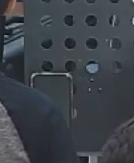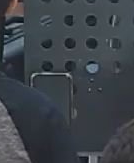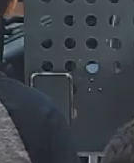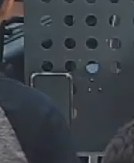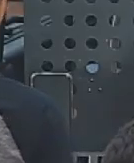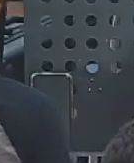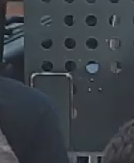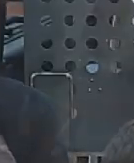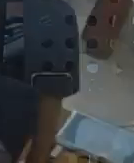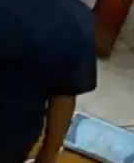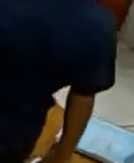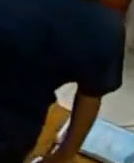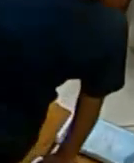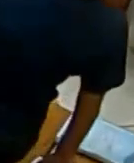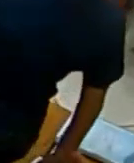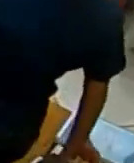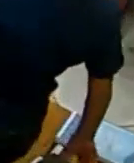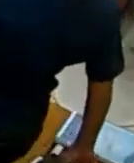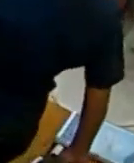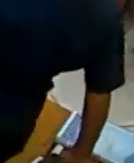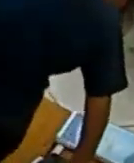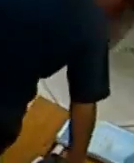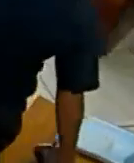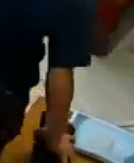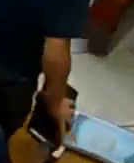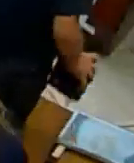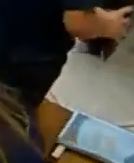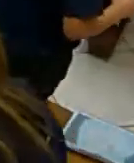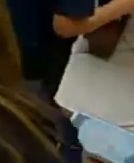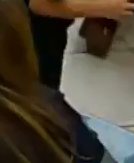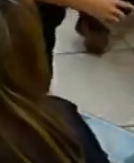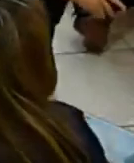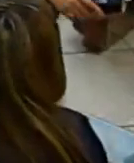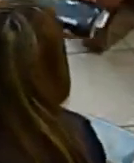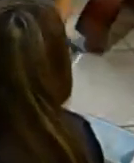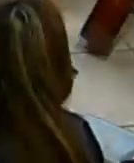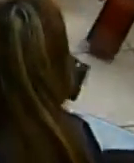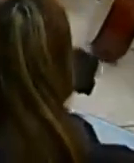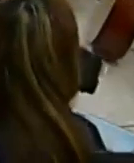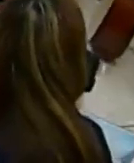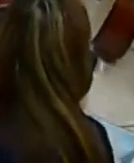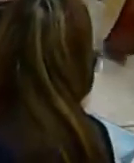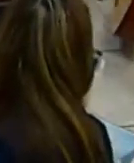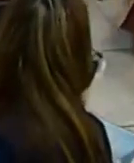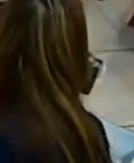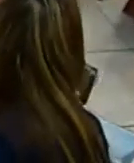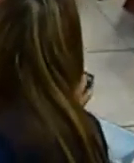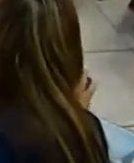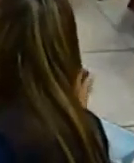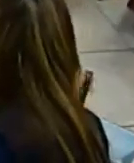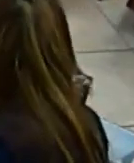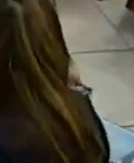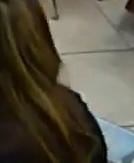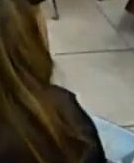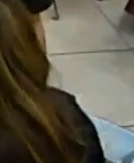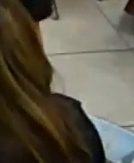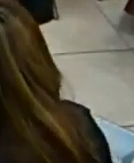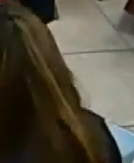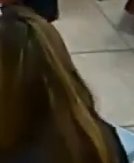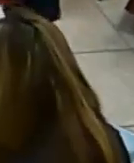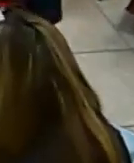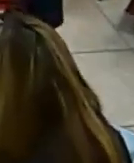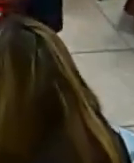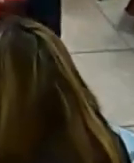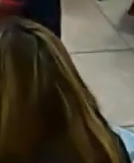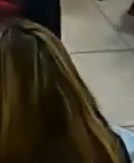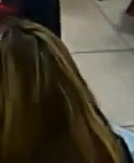Amen. The service is over. We're going to have a small meeting with the teachers. I'd like to remind the brethren of the